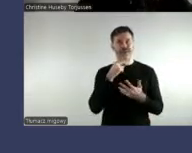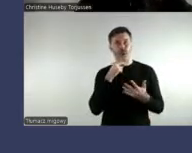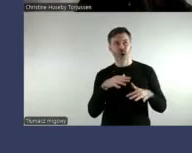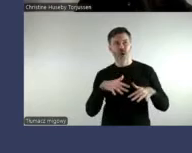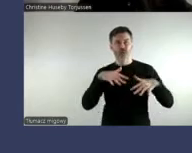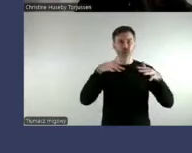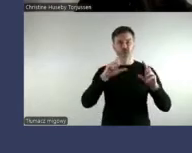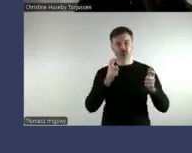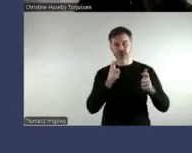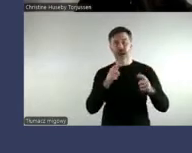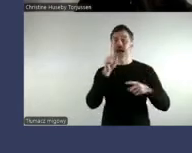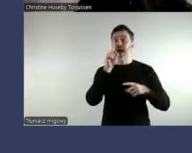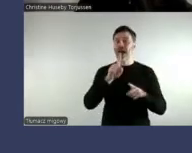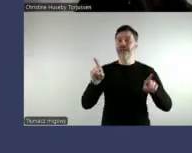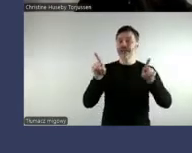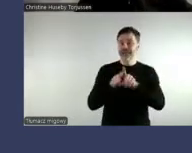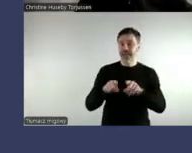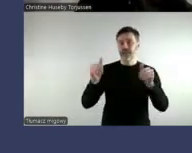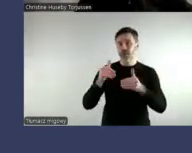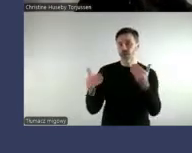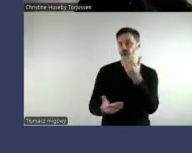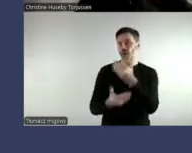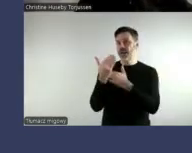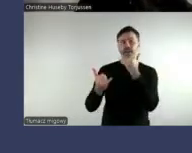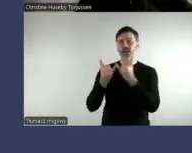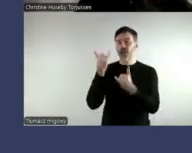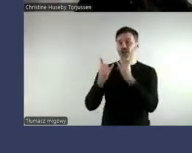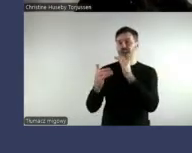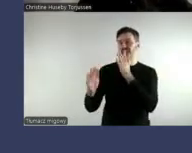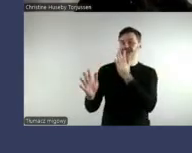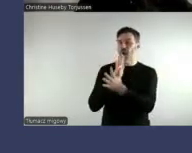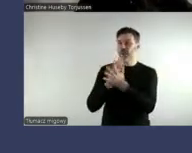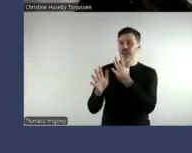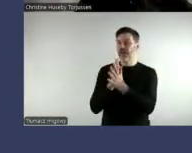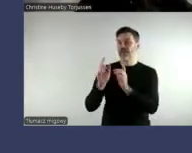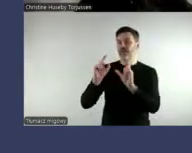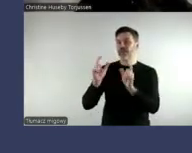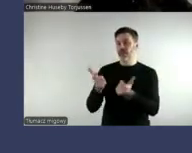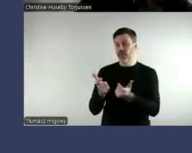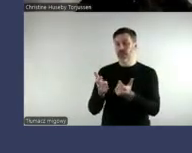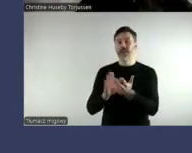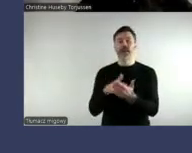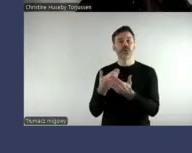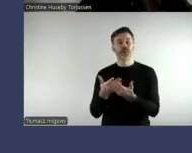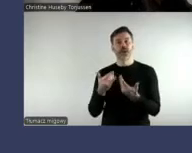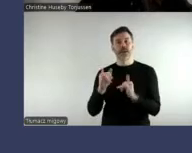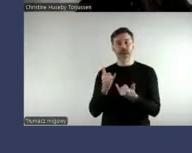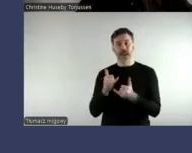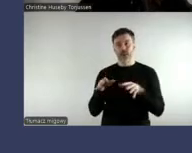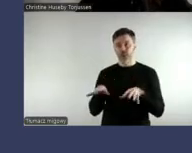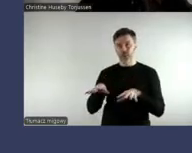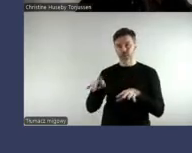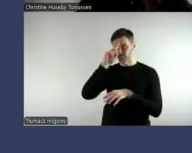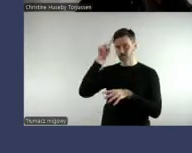might mean evacuating a vastly larger number of people over a longer period of time. And it also has to include